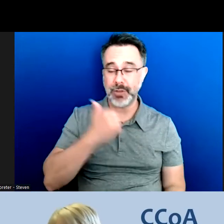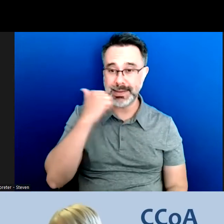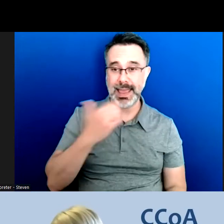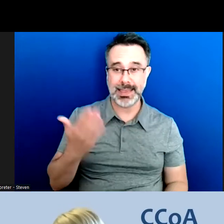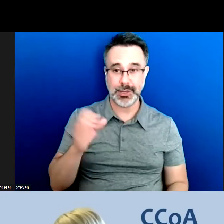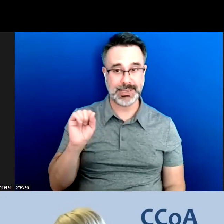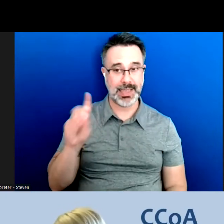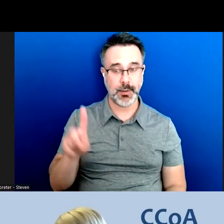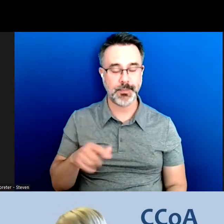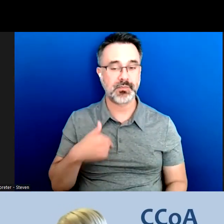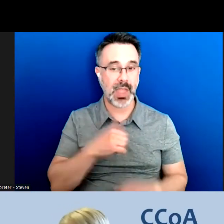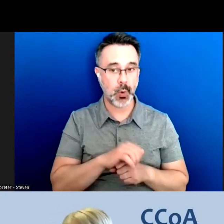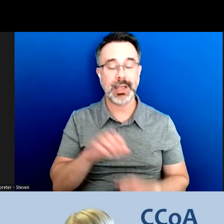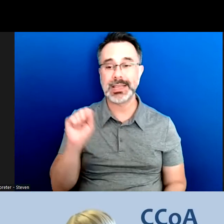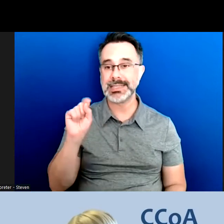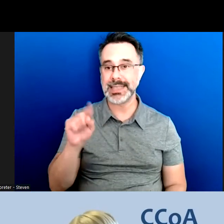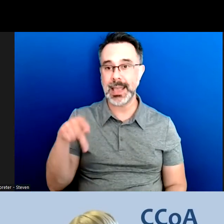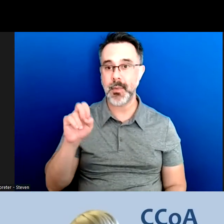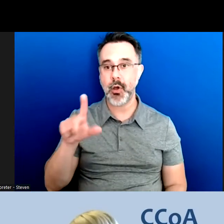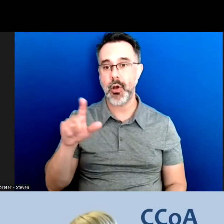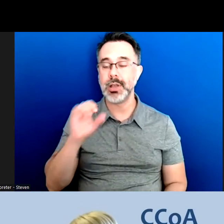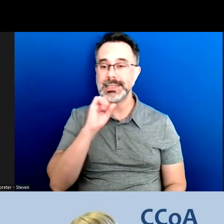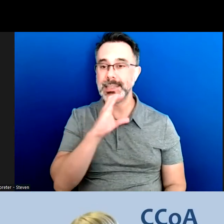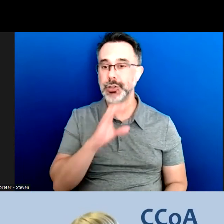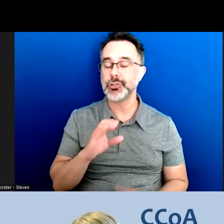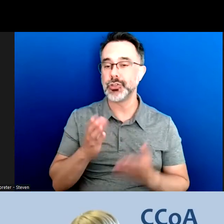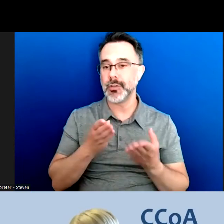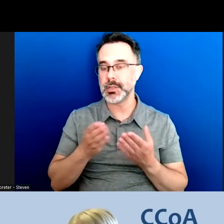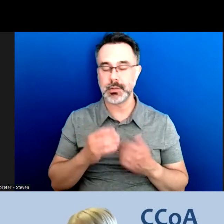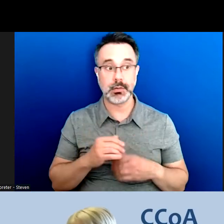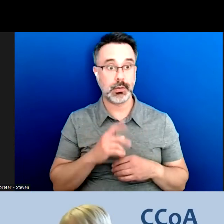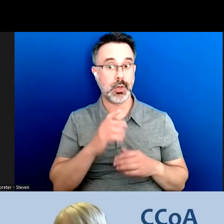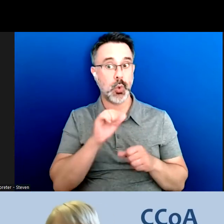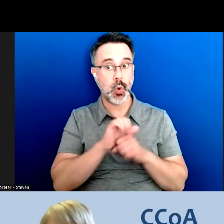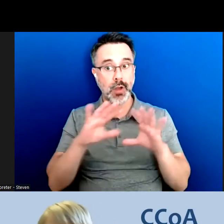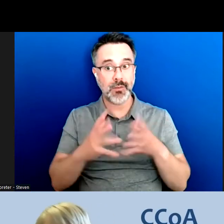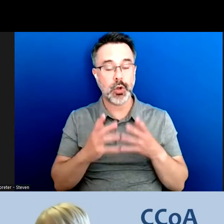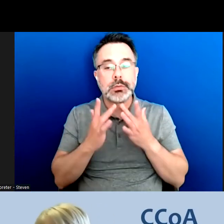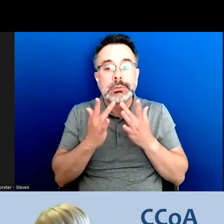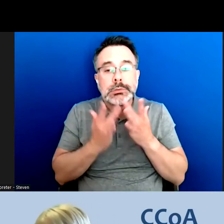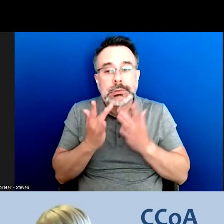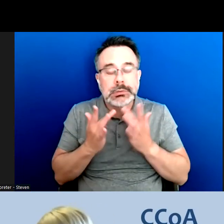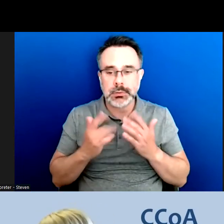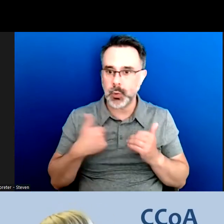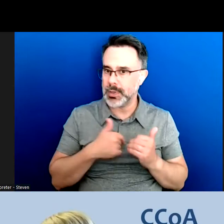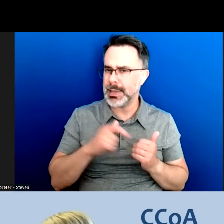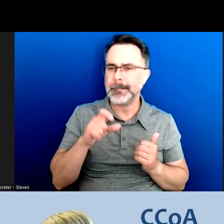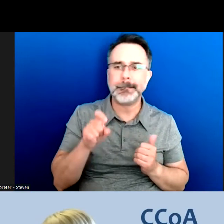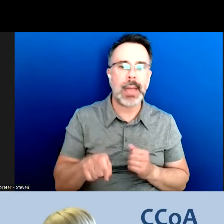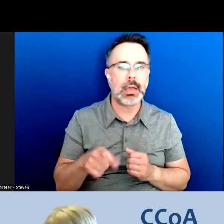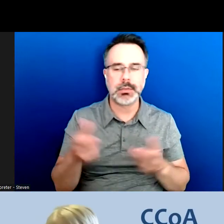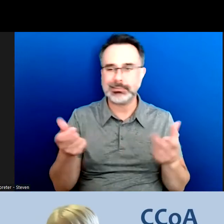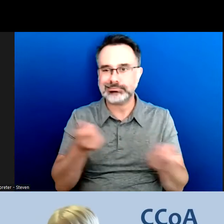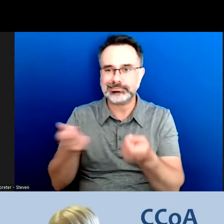Paul Senior Services, and the issue of workforce is so relevant. We've got to have the vibrant and committed